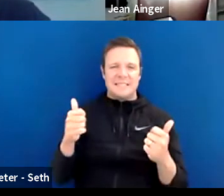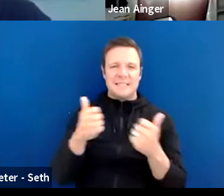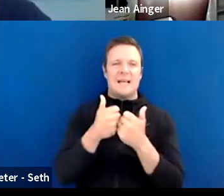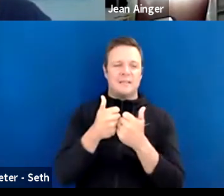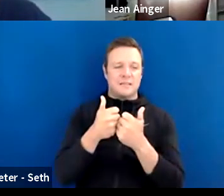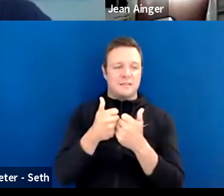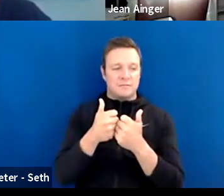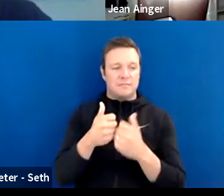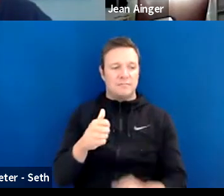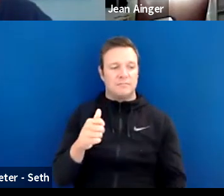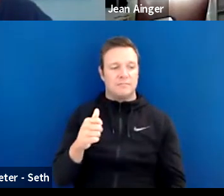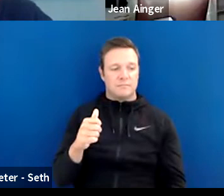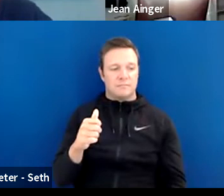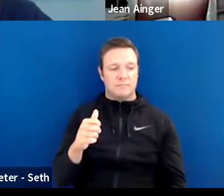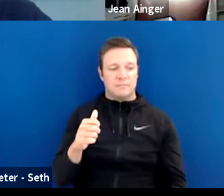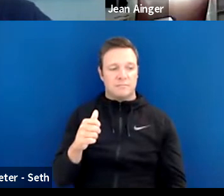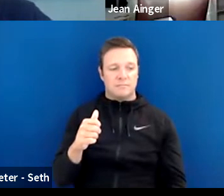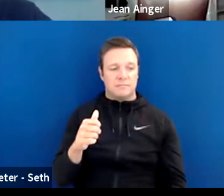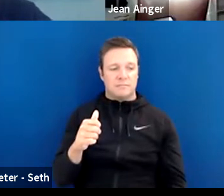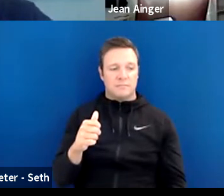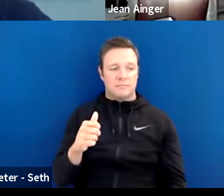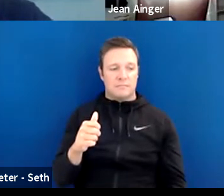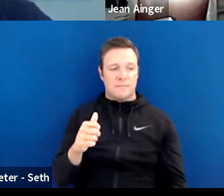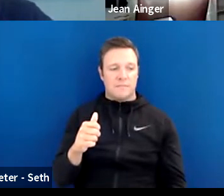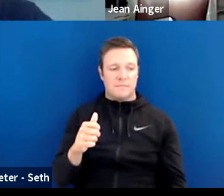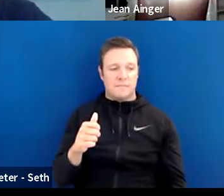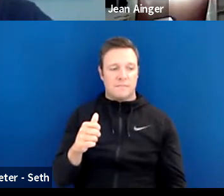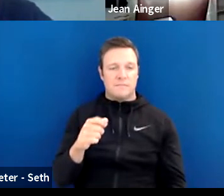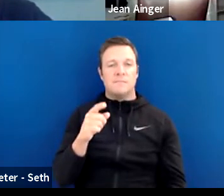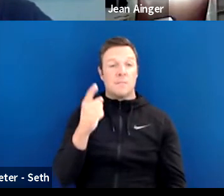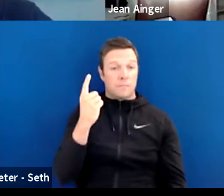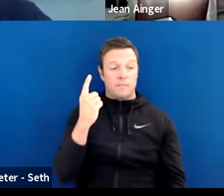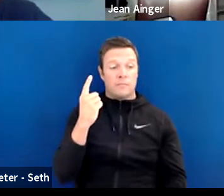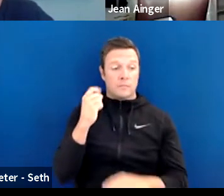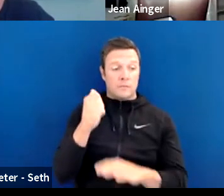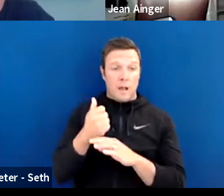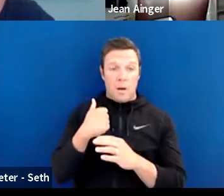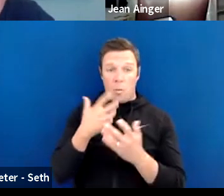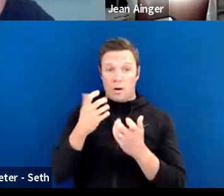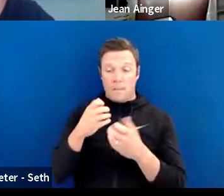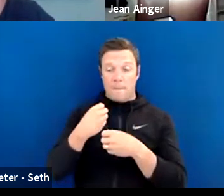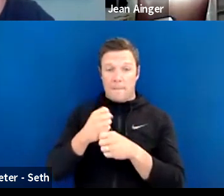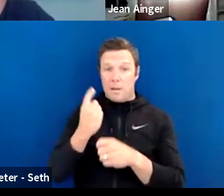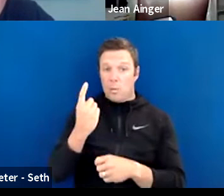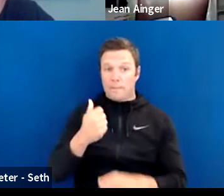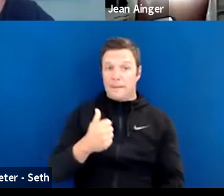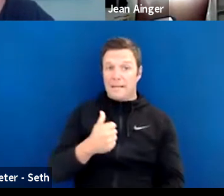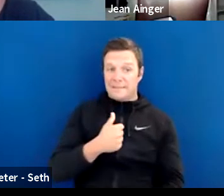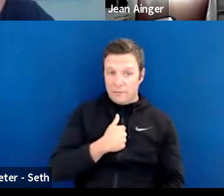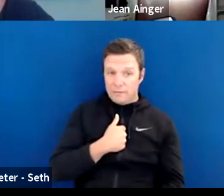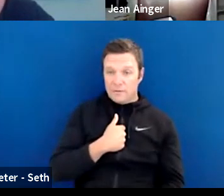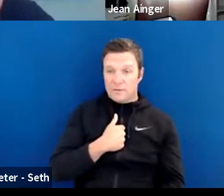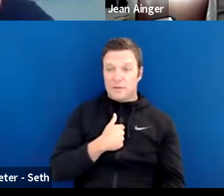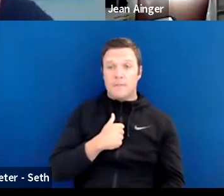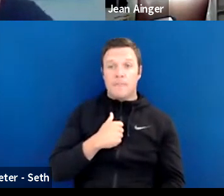settled upon was making one myself, and then drawing in the my